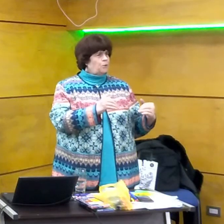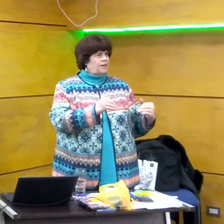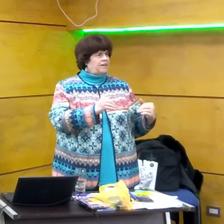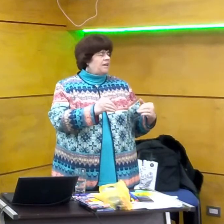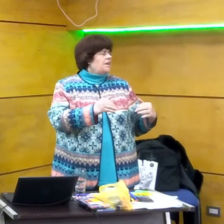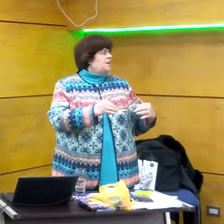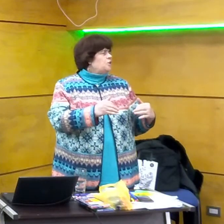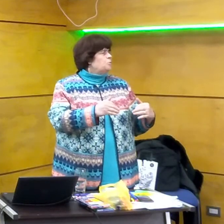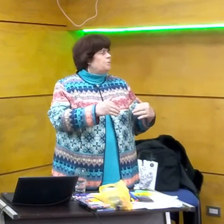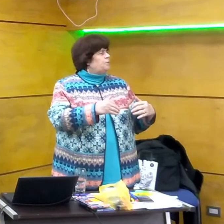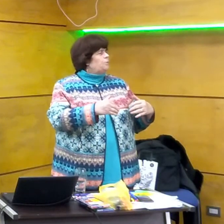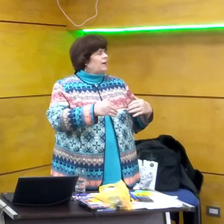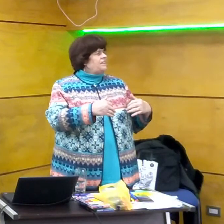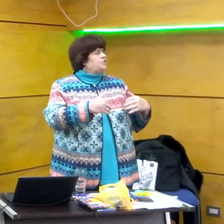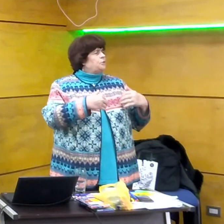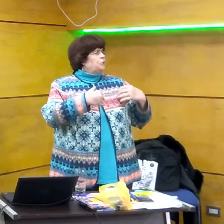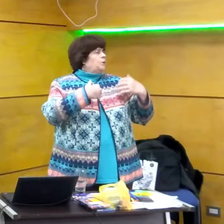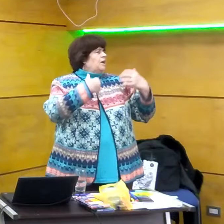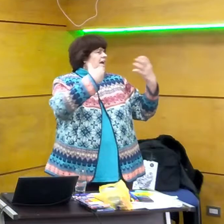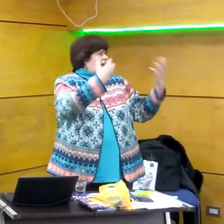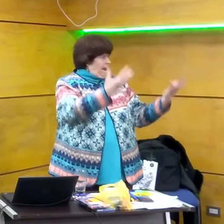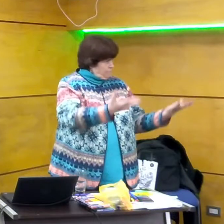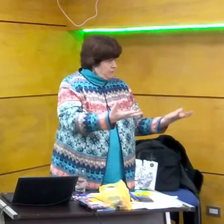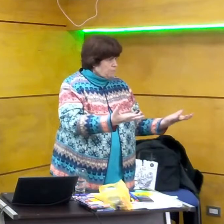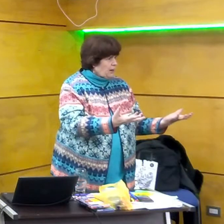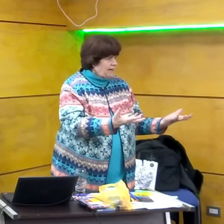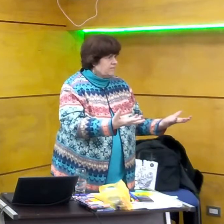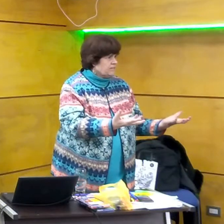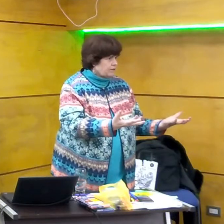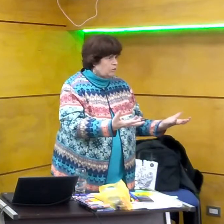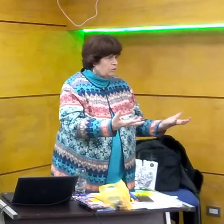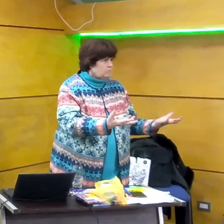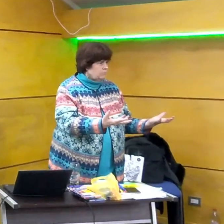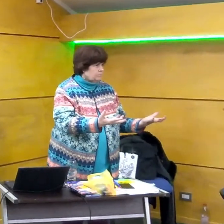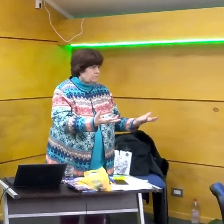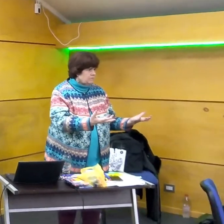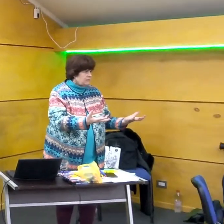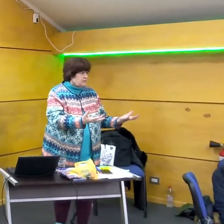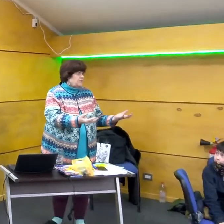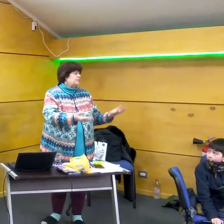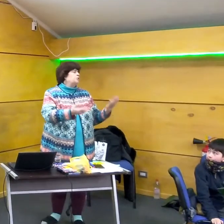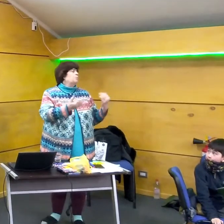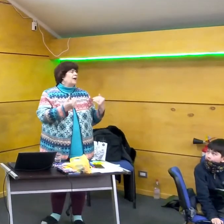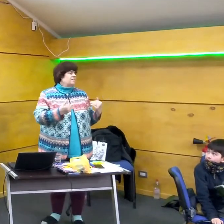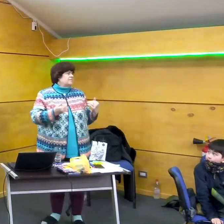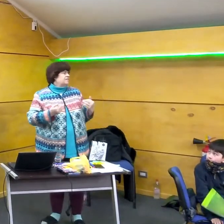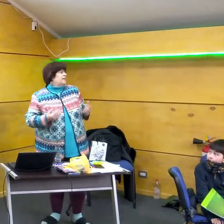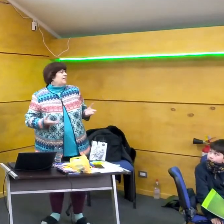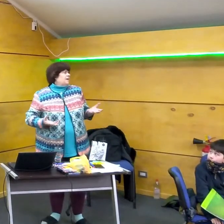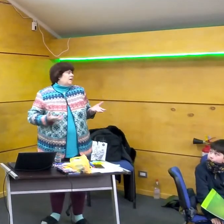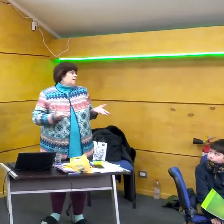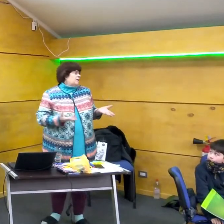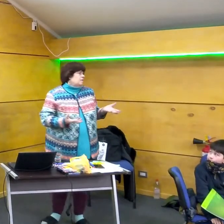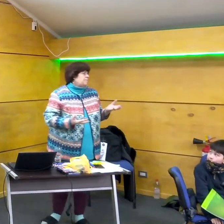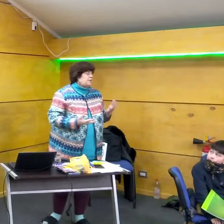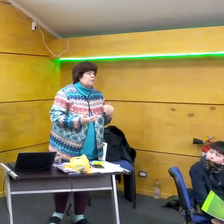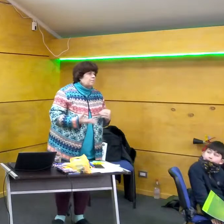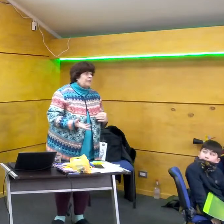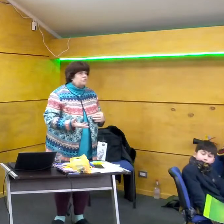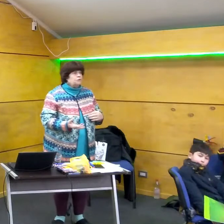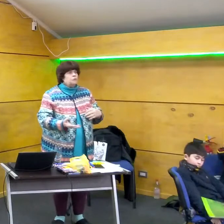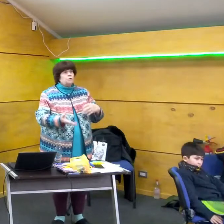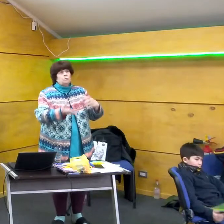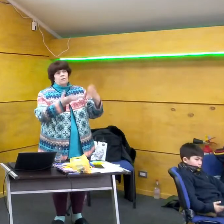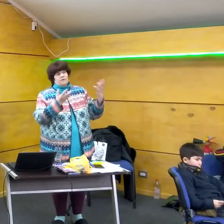this point, you would be ready to have them practice at home. They should practice in